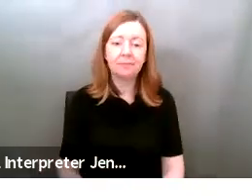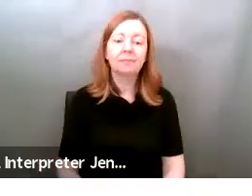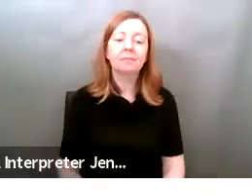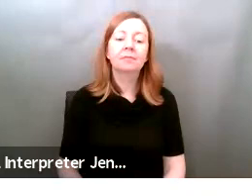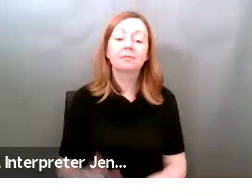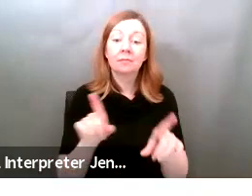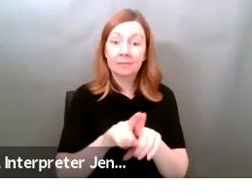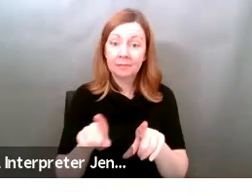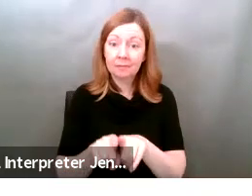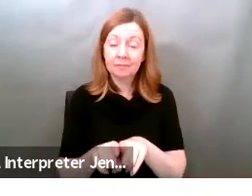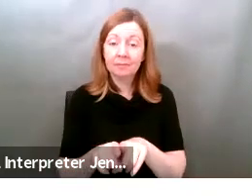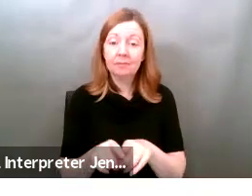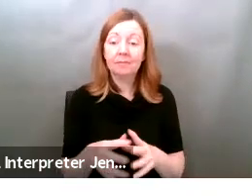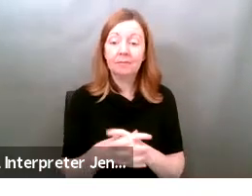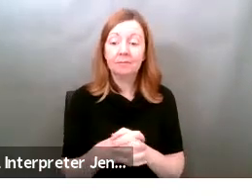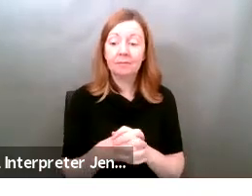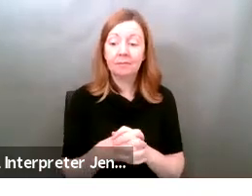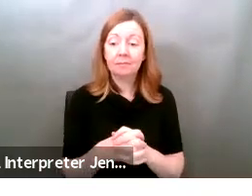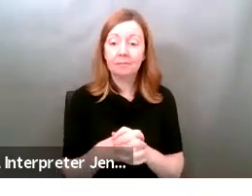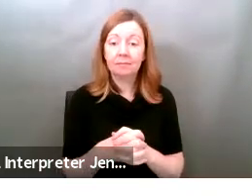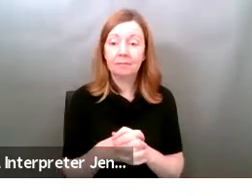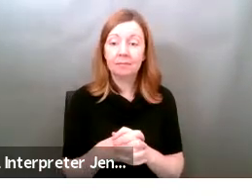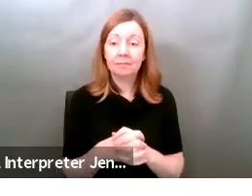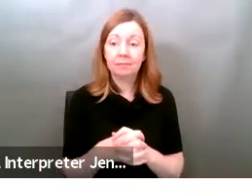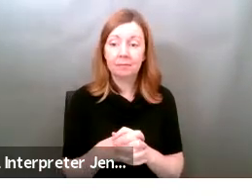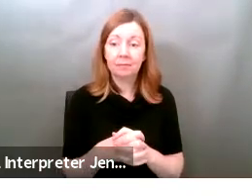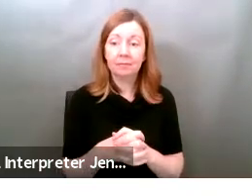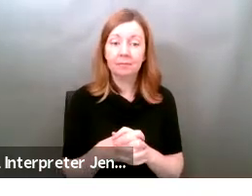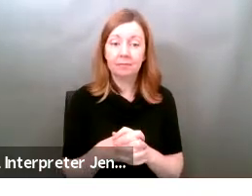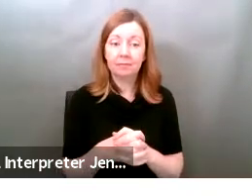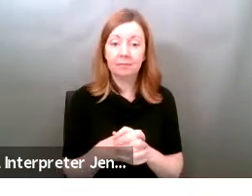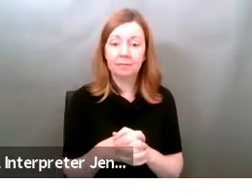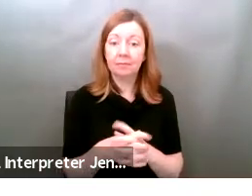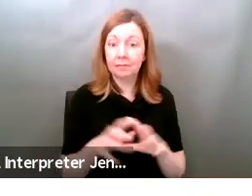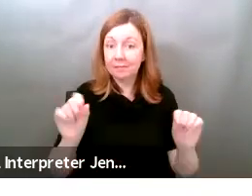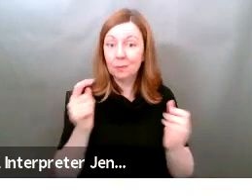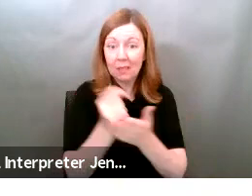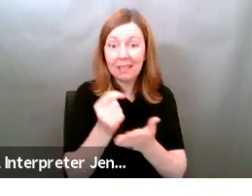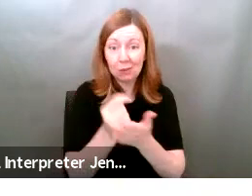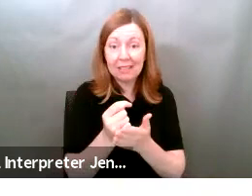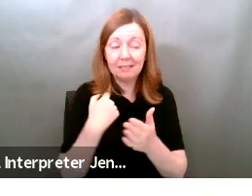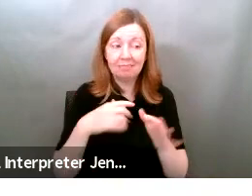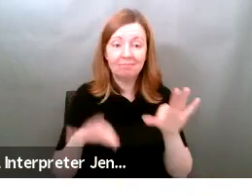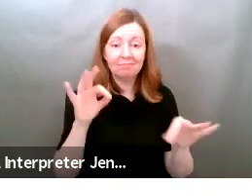know is that this is now treatable. We've discovered a very effective